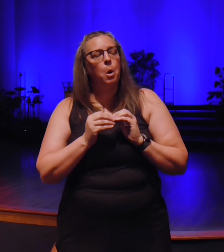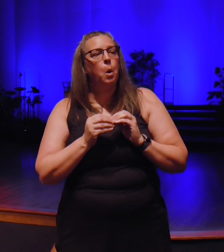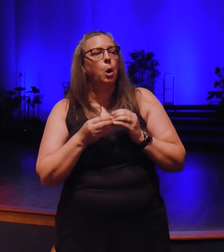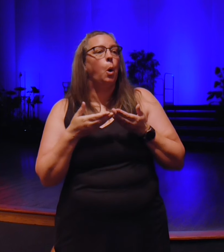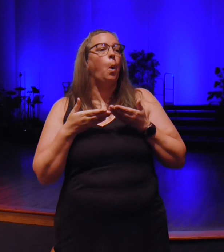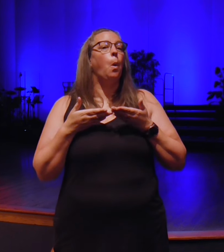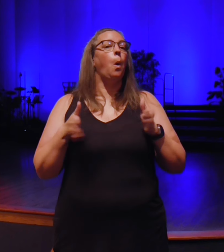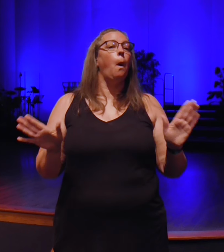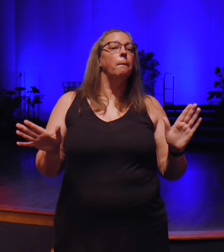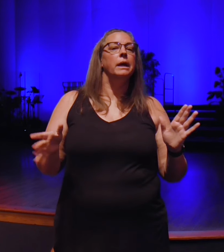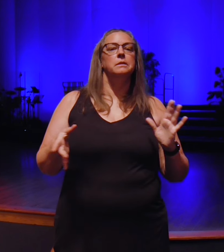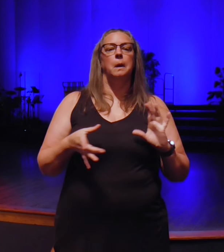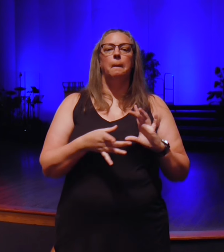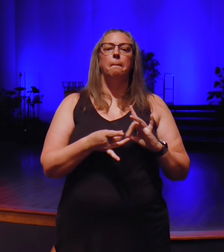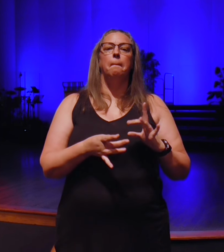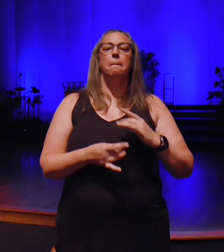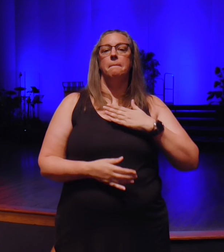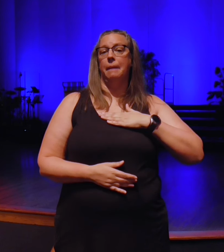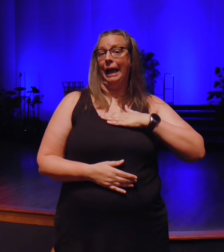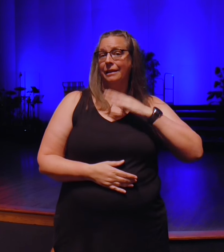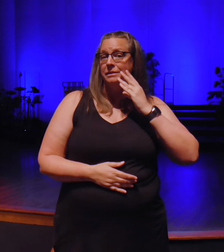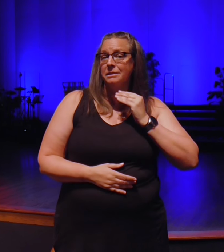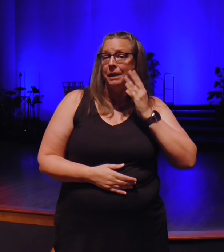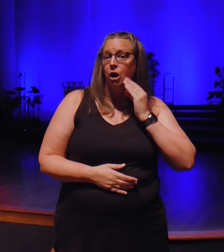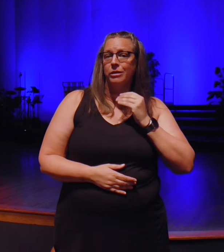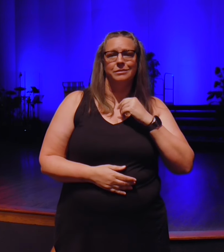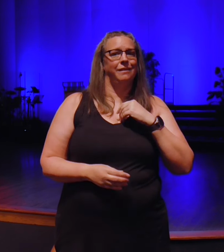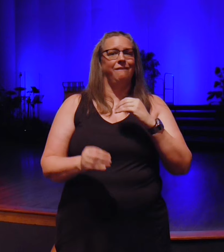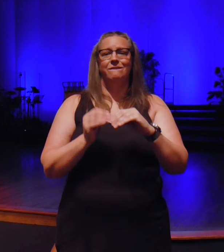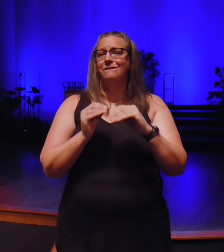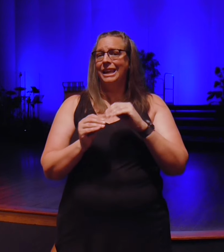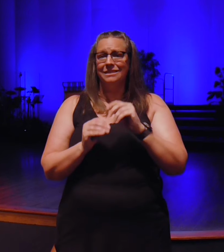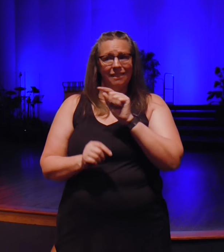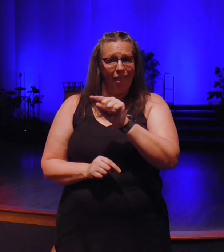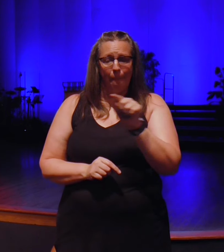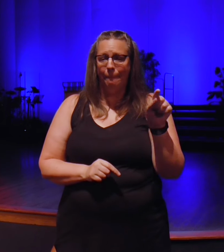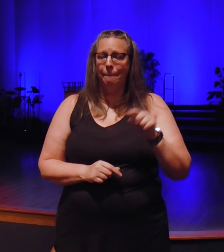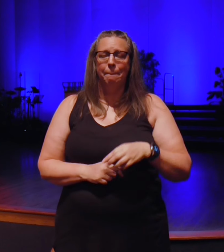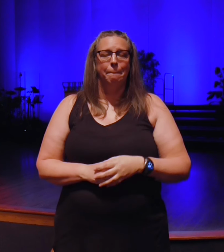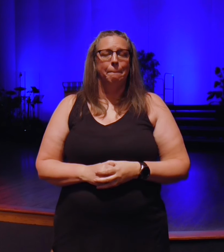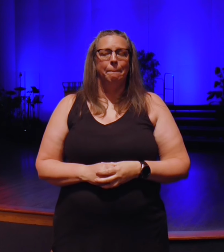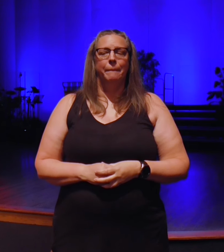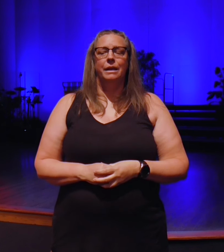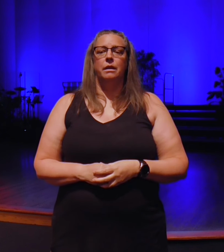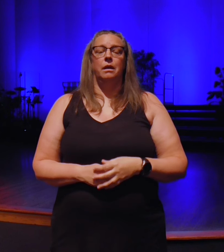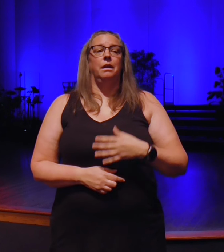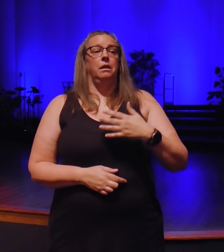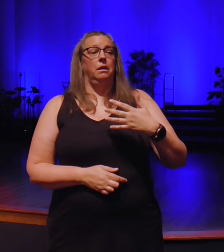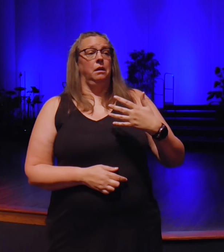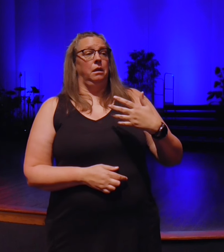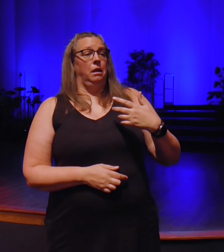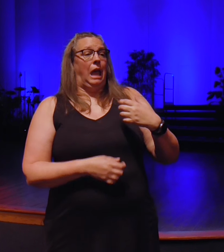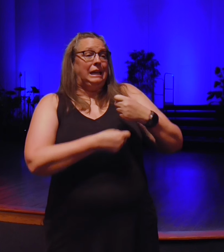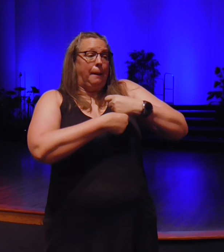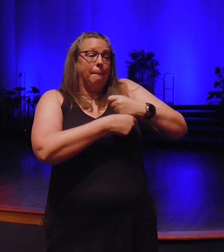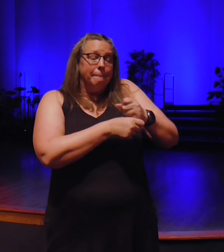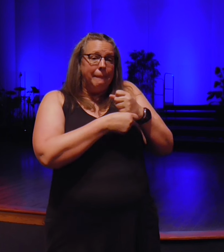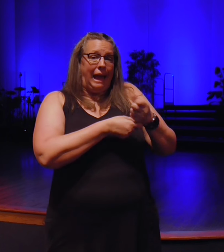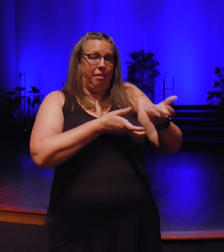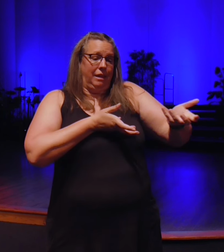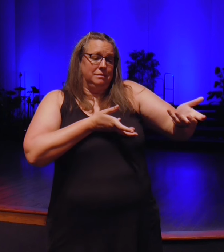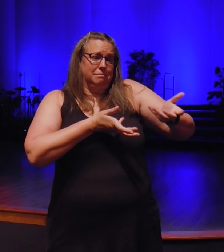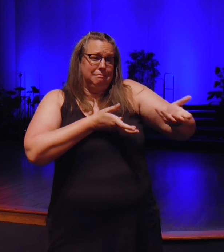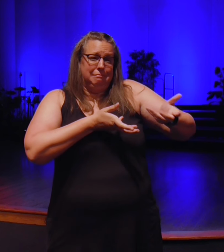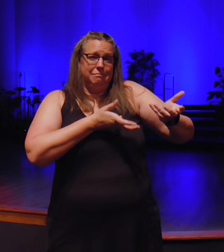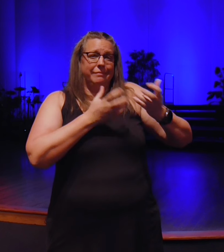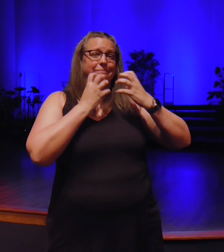to sharing from your own personal experience instead of trying to fix others. If you can create sanctuary and